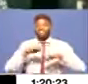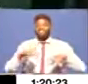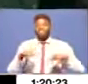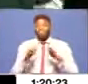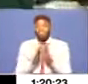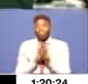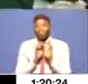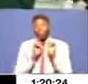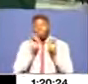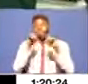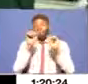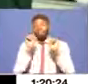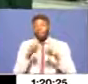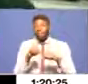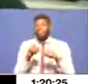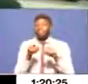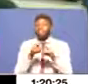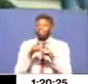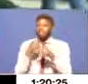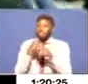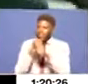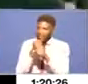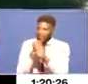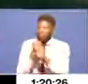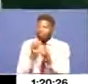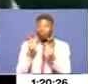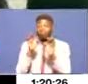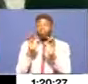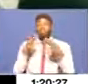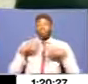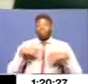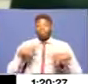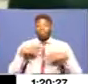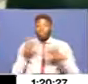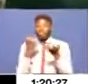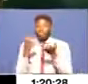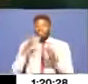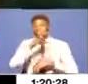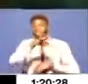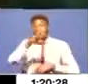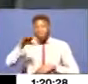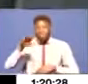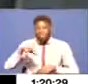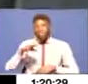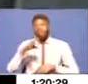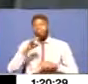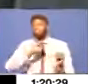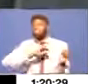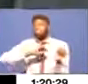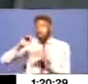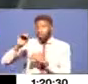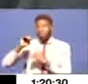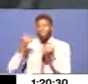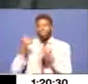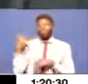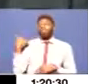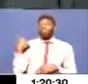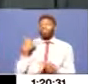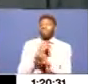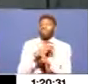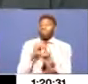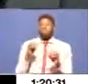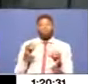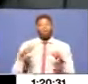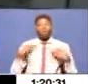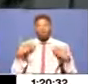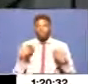kulivotengenezwa kuondolewa kwa mahoka hakuna tena kusumbuliwa jambo limetufurahisha. On weekends, the facility gives